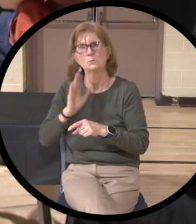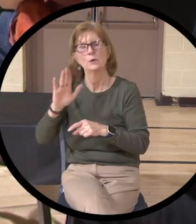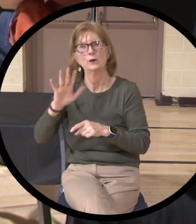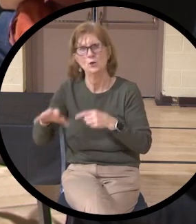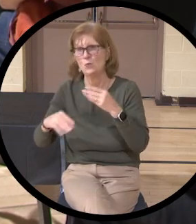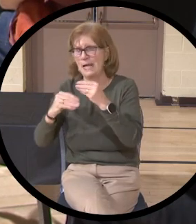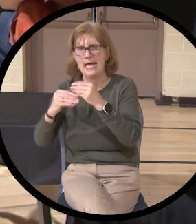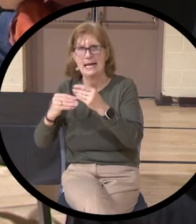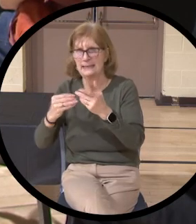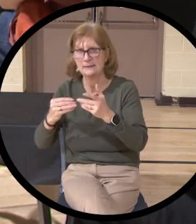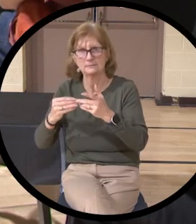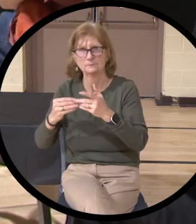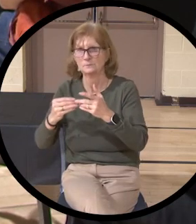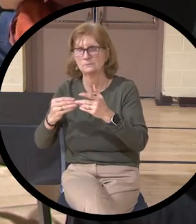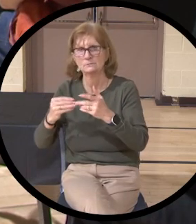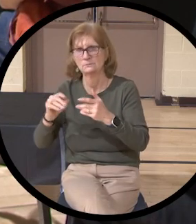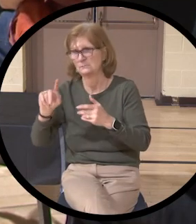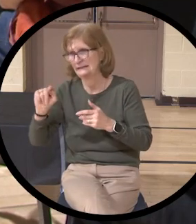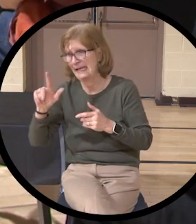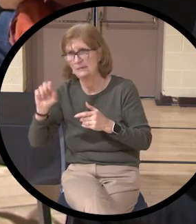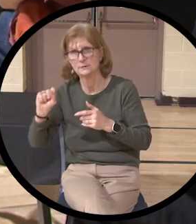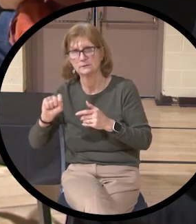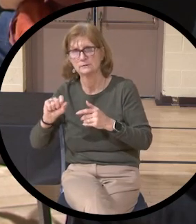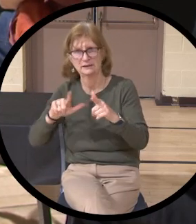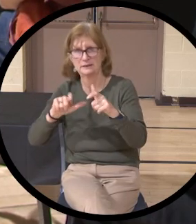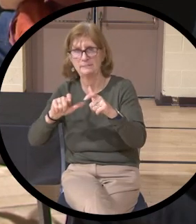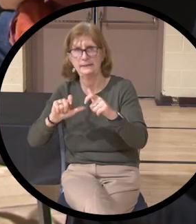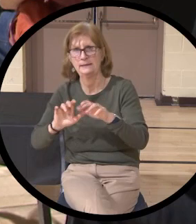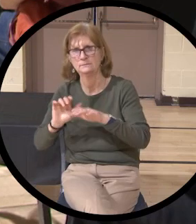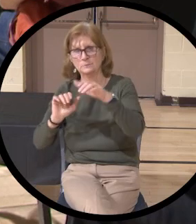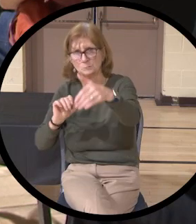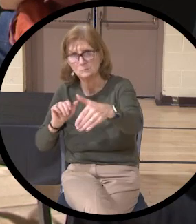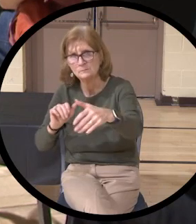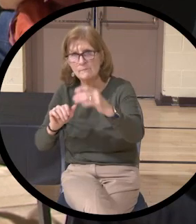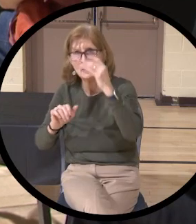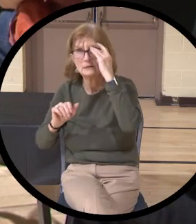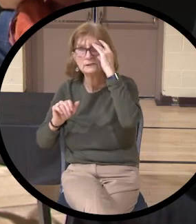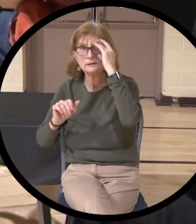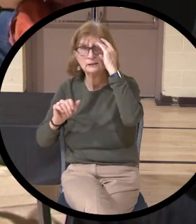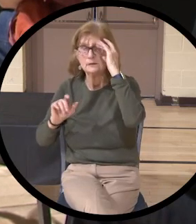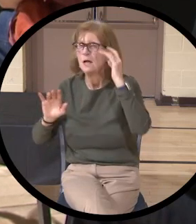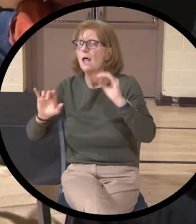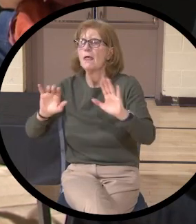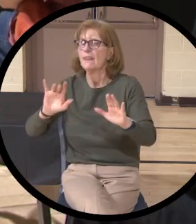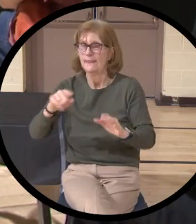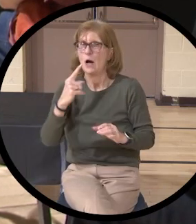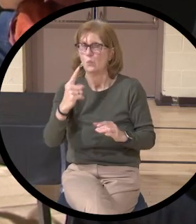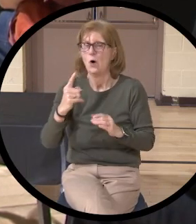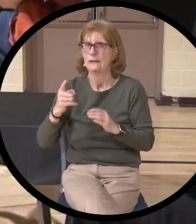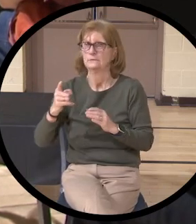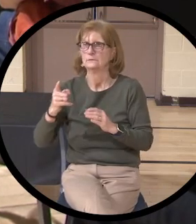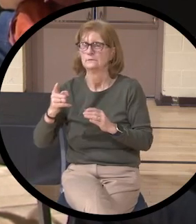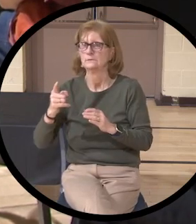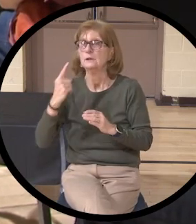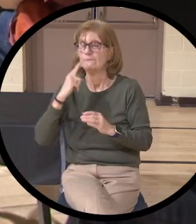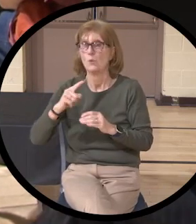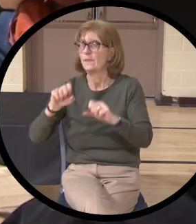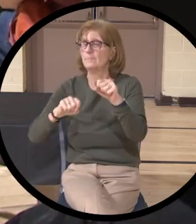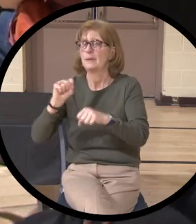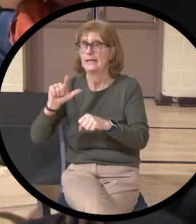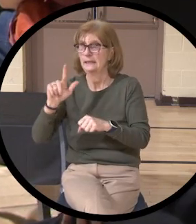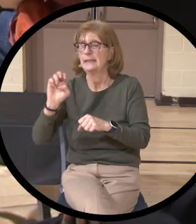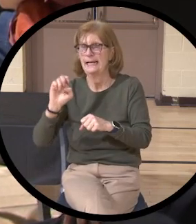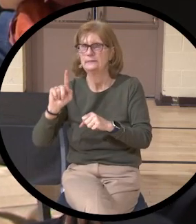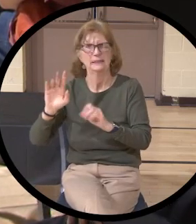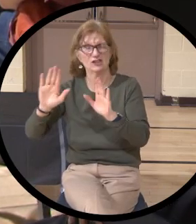tables or something on the other side of Stanton Avenue to climb? That's straightaway, which for the bike lane is great, but